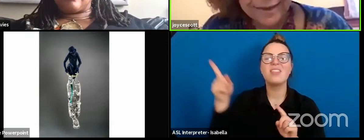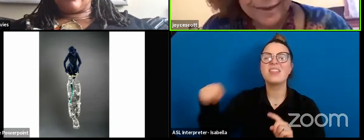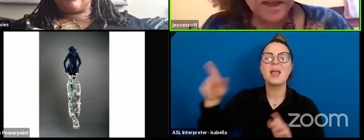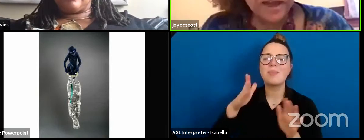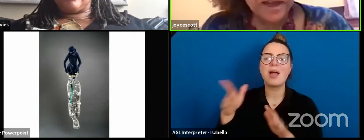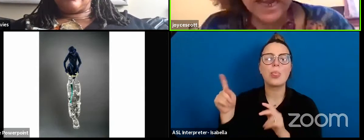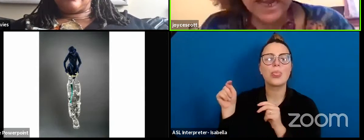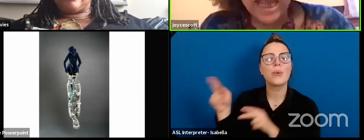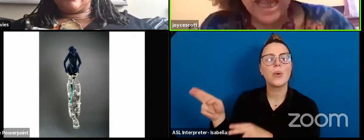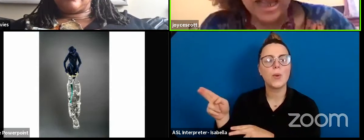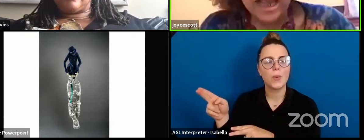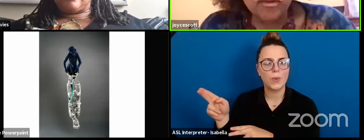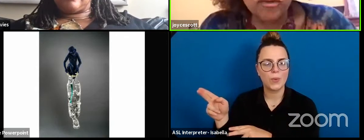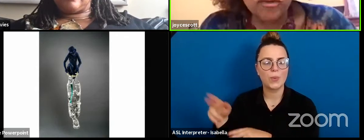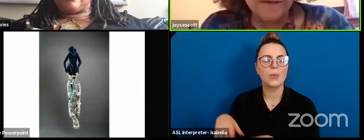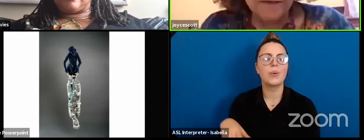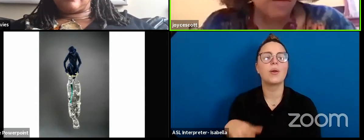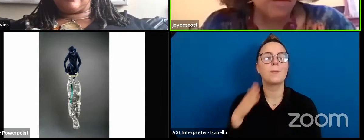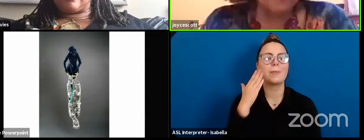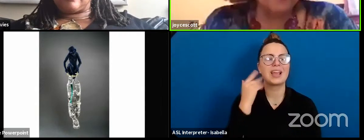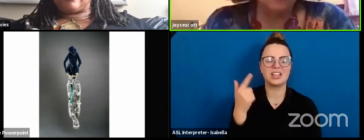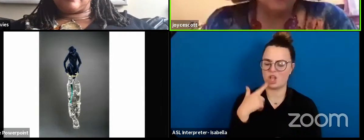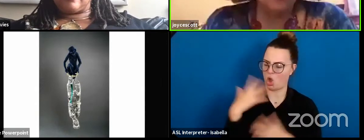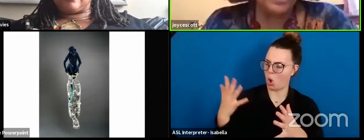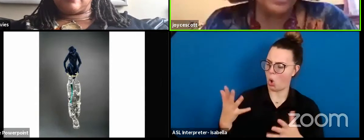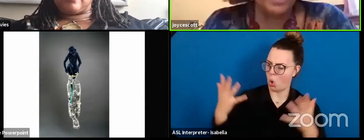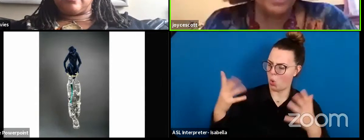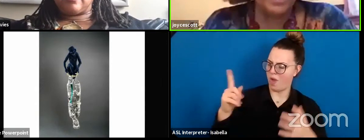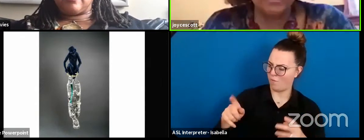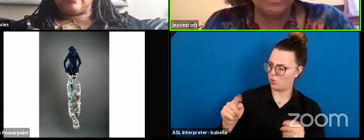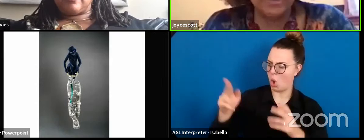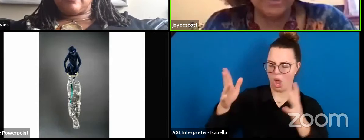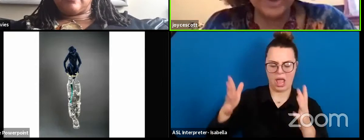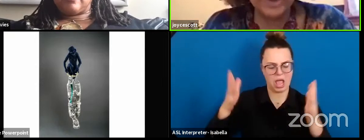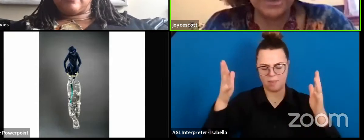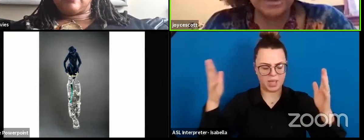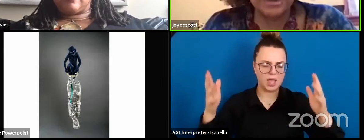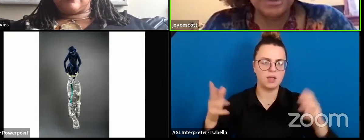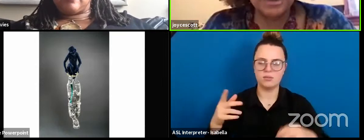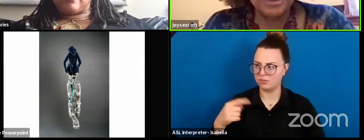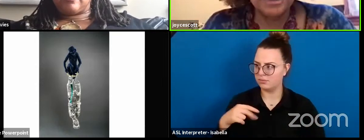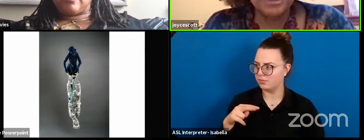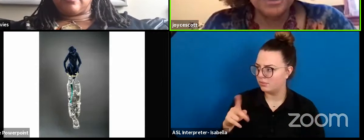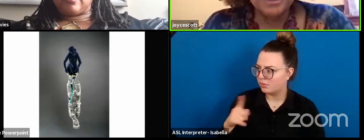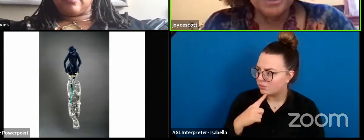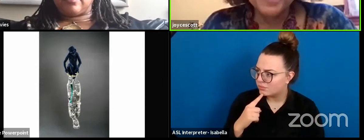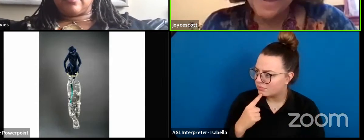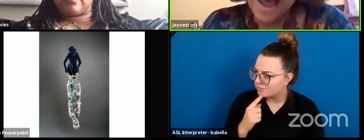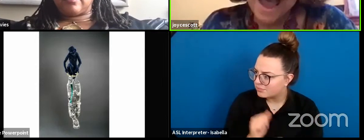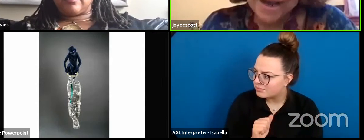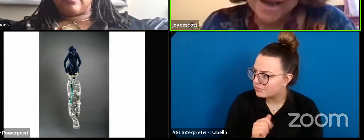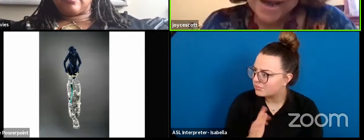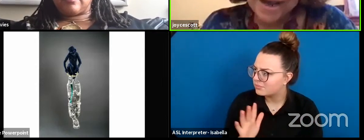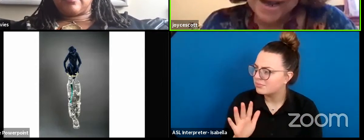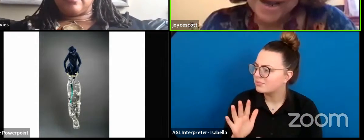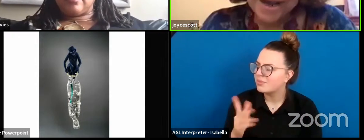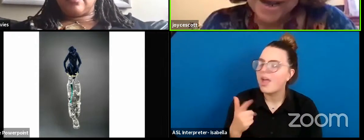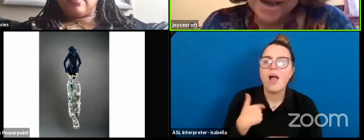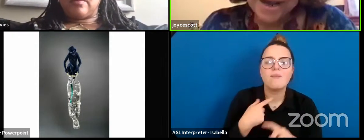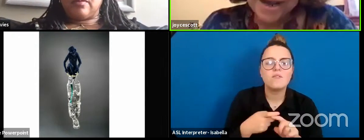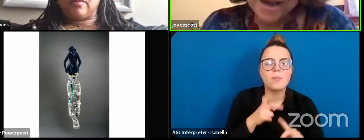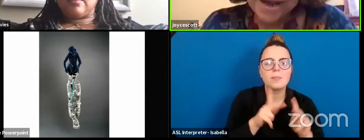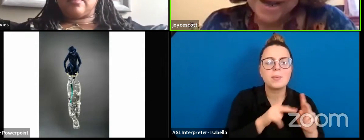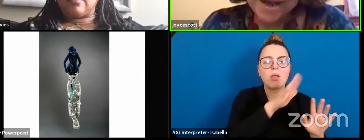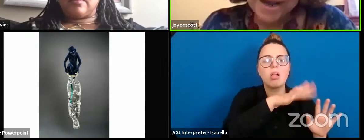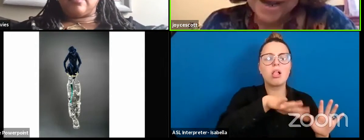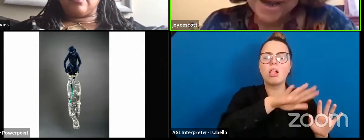the feet, I can't. We have to throw it away. It's not. Are you kidding? I come from people who make a